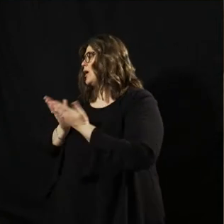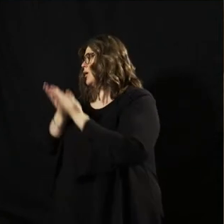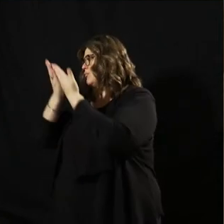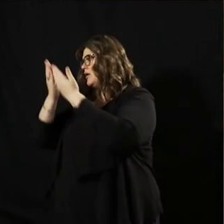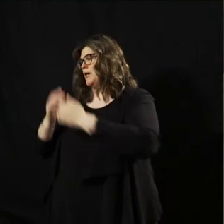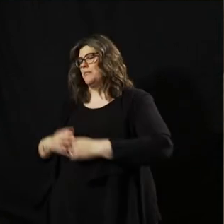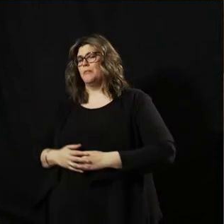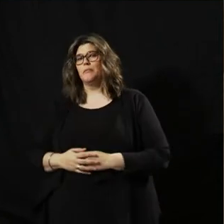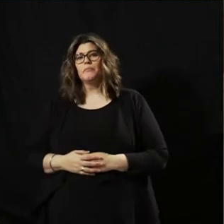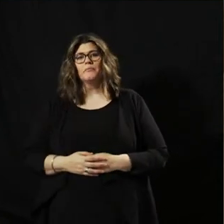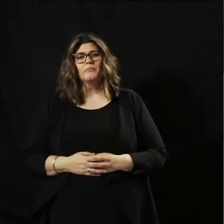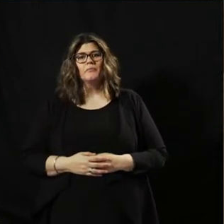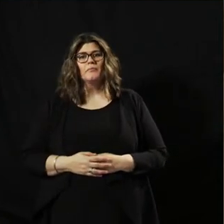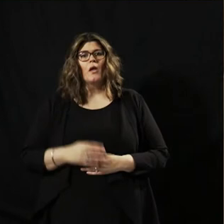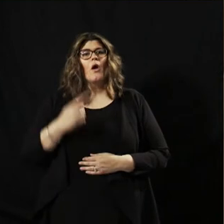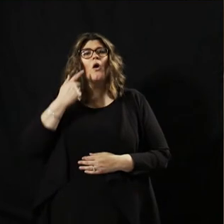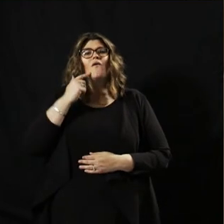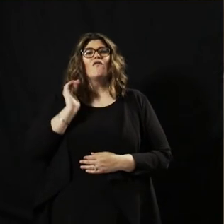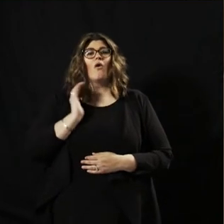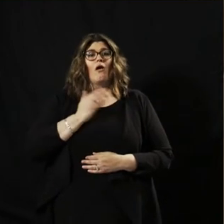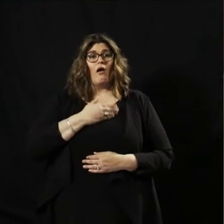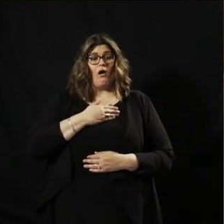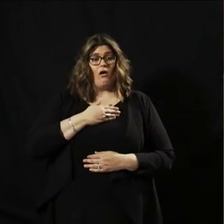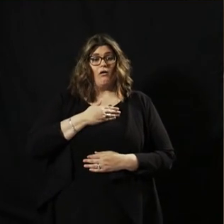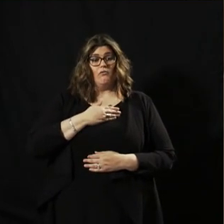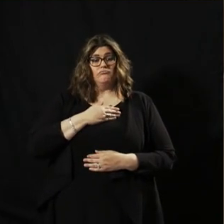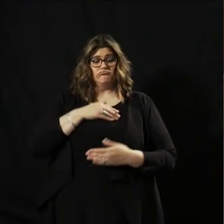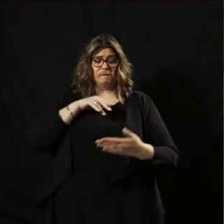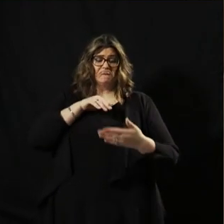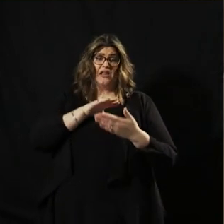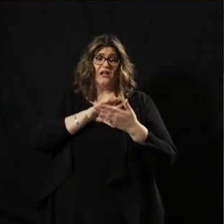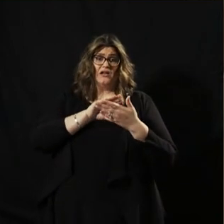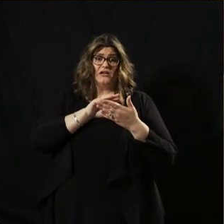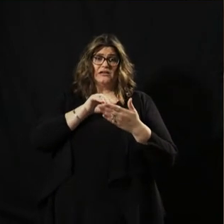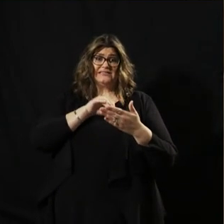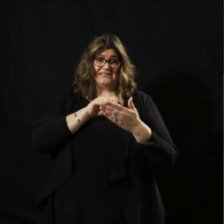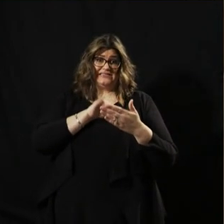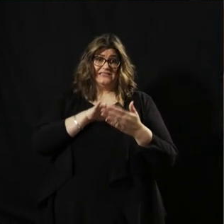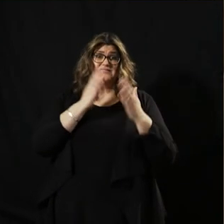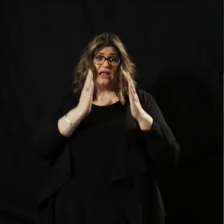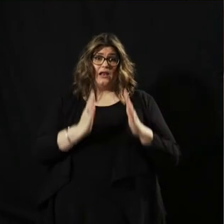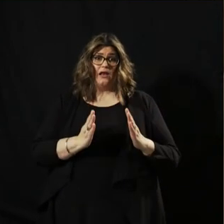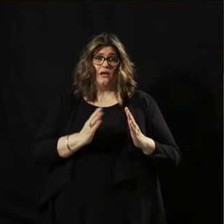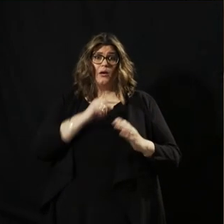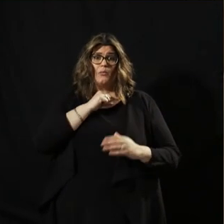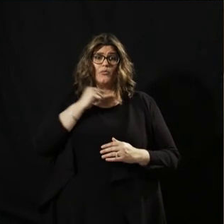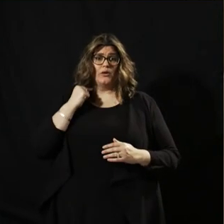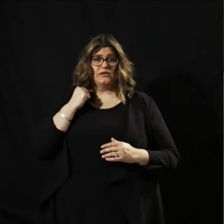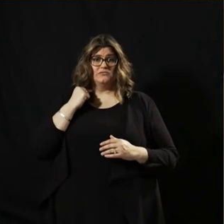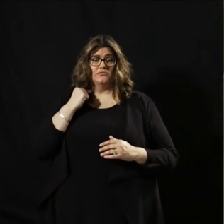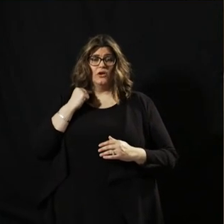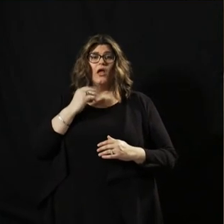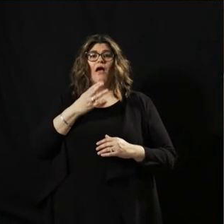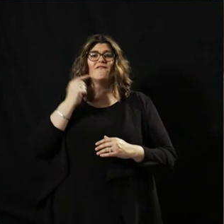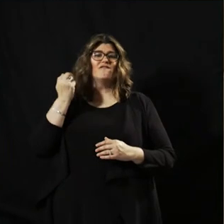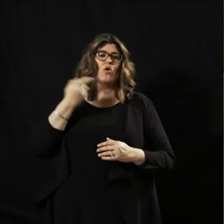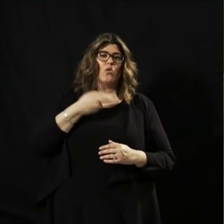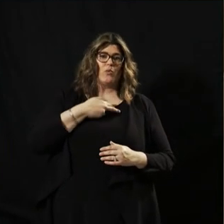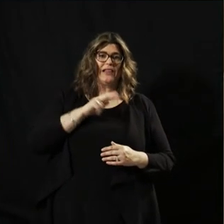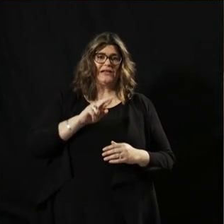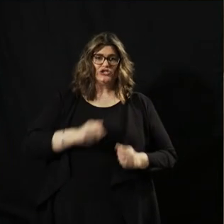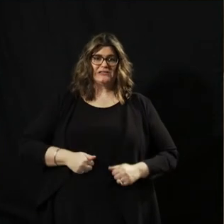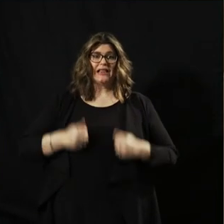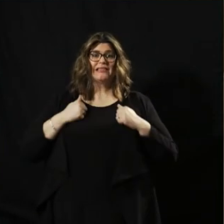prayer. For our seminarians, for vocations to the priesthood and religious life, that Christ